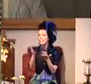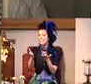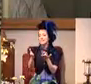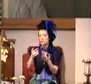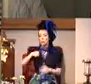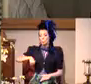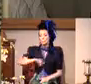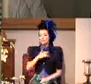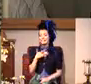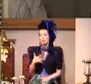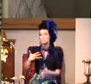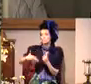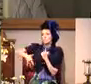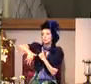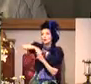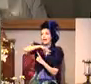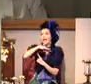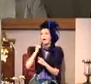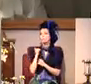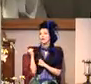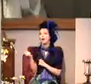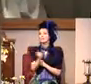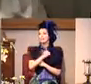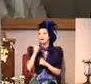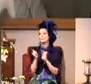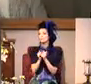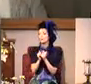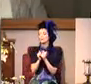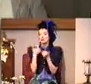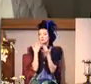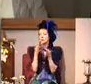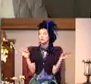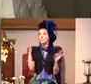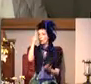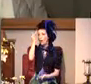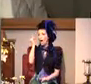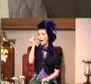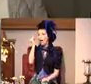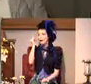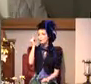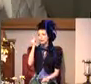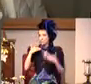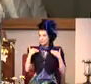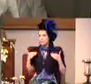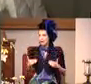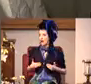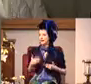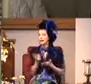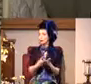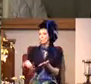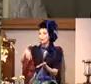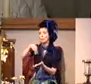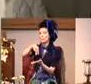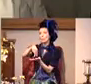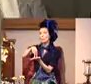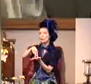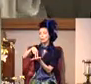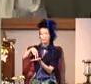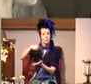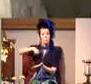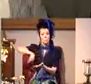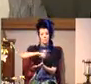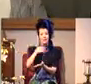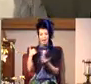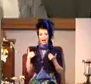with. And it was free because it needed to be resurrected. We have an opportunity to leave our